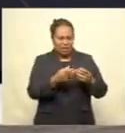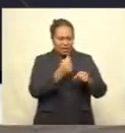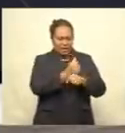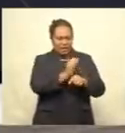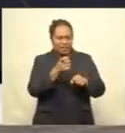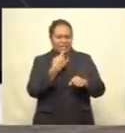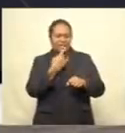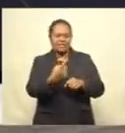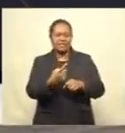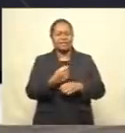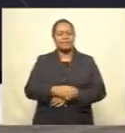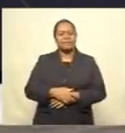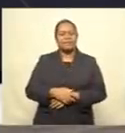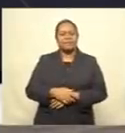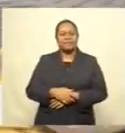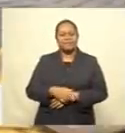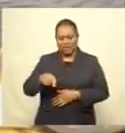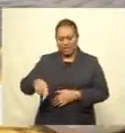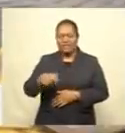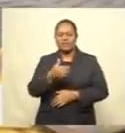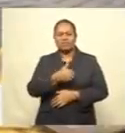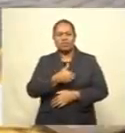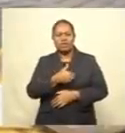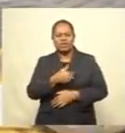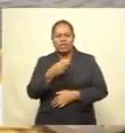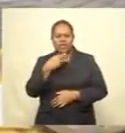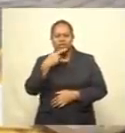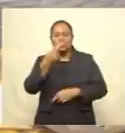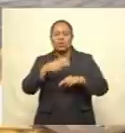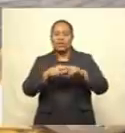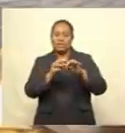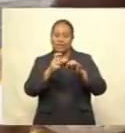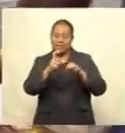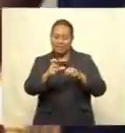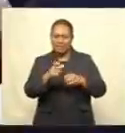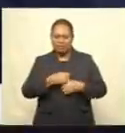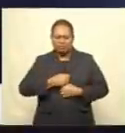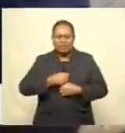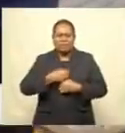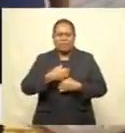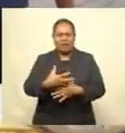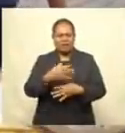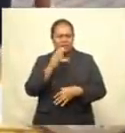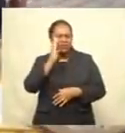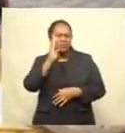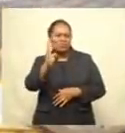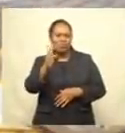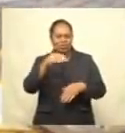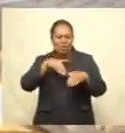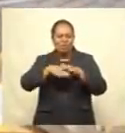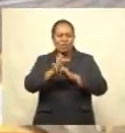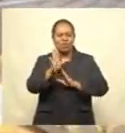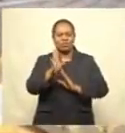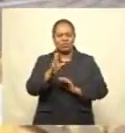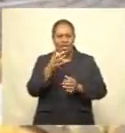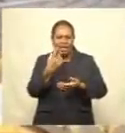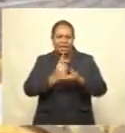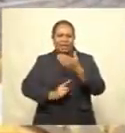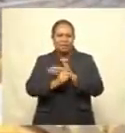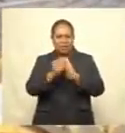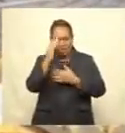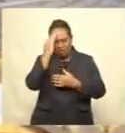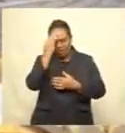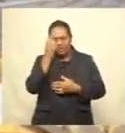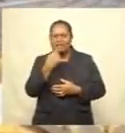Company director George Gander this morning told FBC News that he was surprised to see the post on Facebook claiming their account was